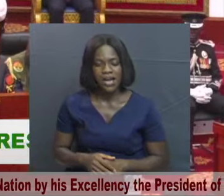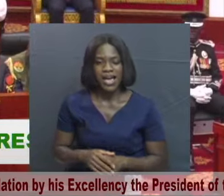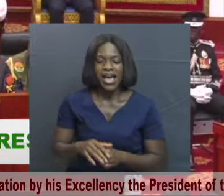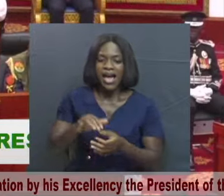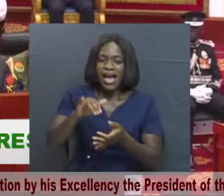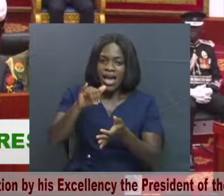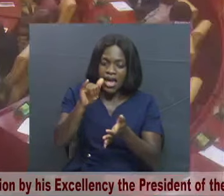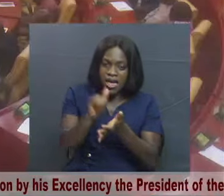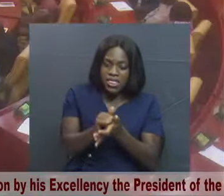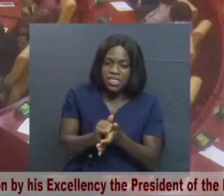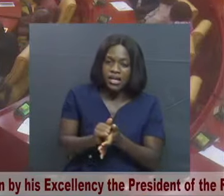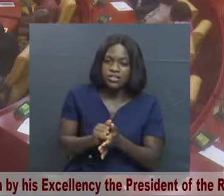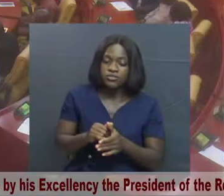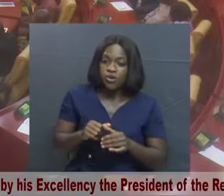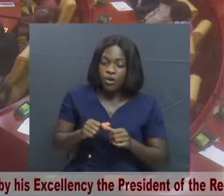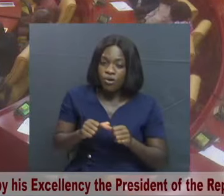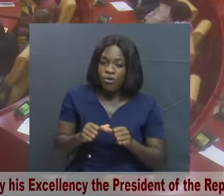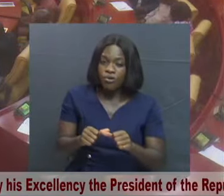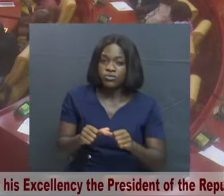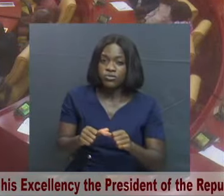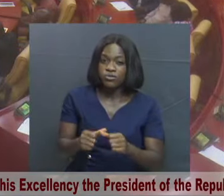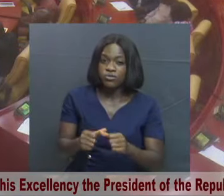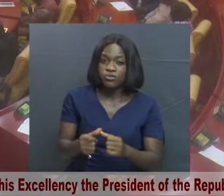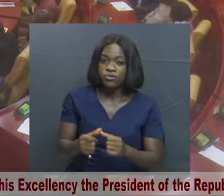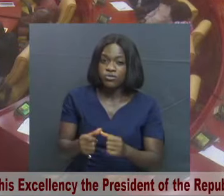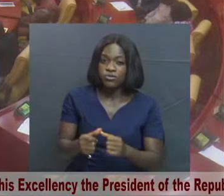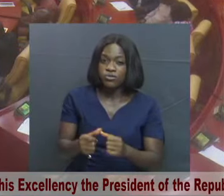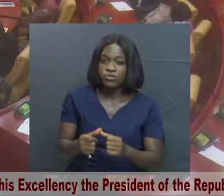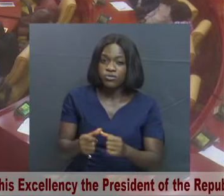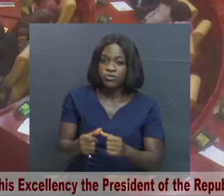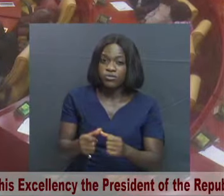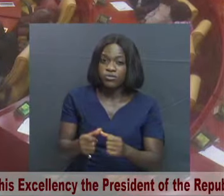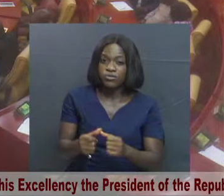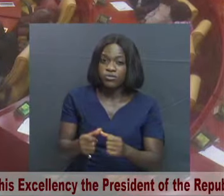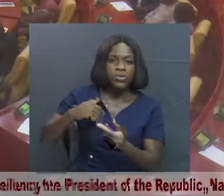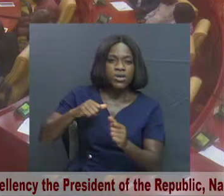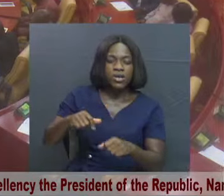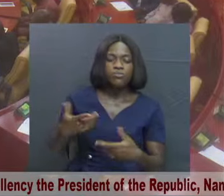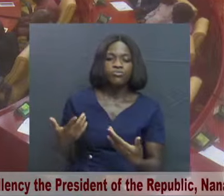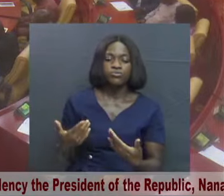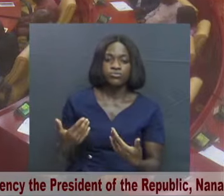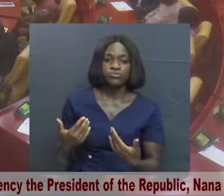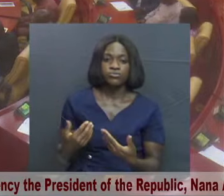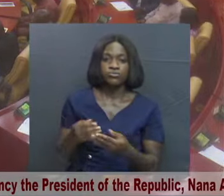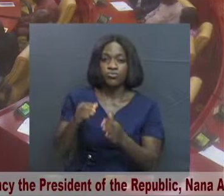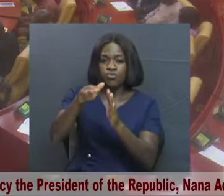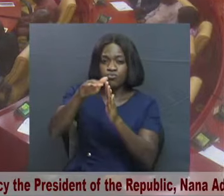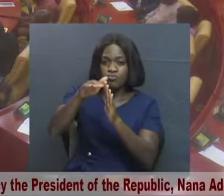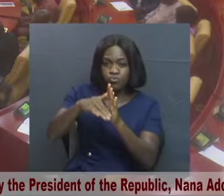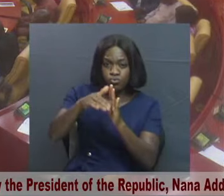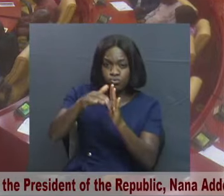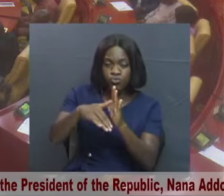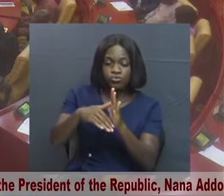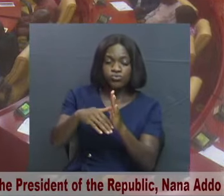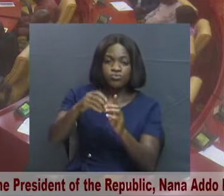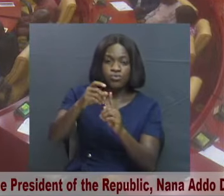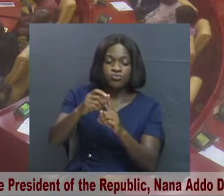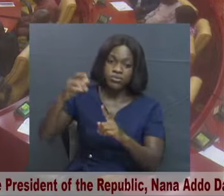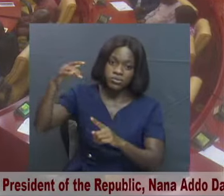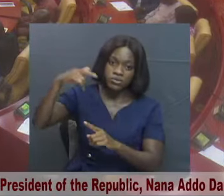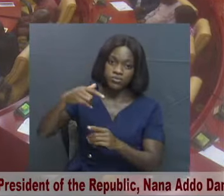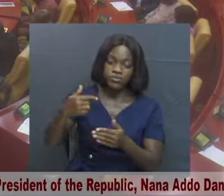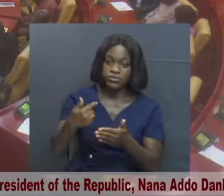trajectory will continue until we achieve full sufficiency in R production